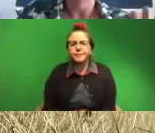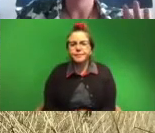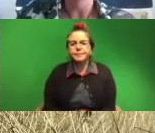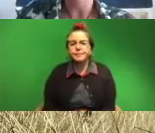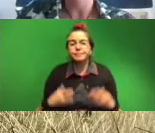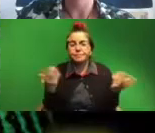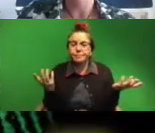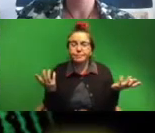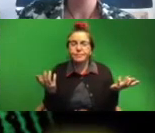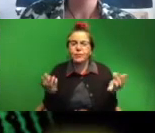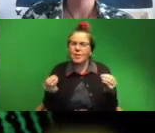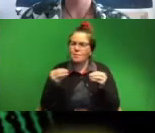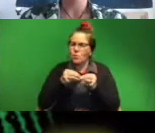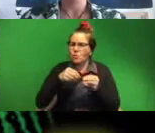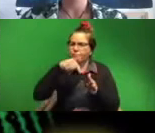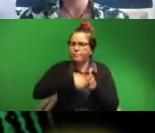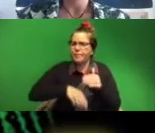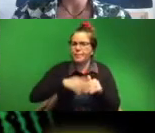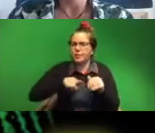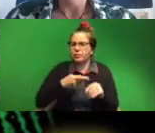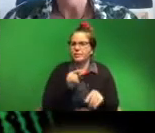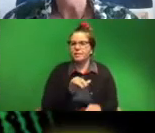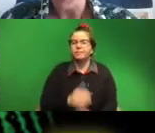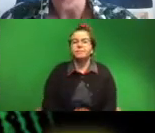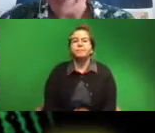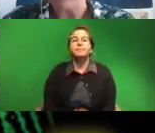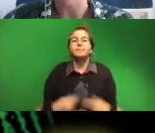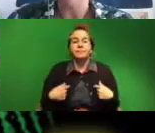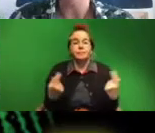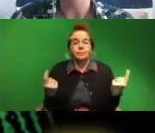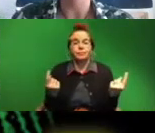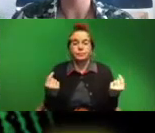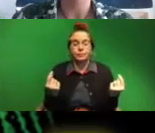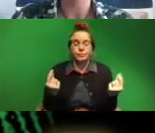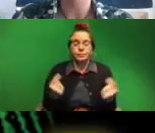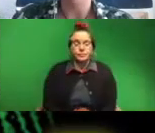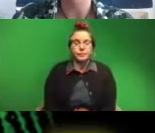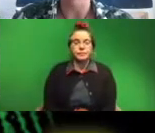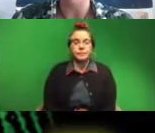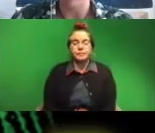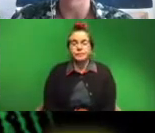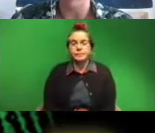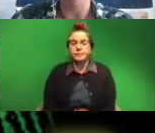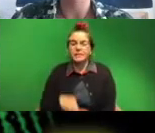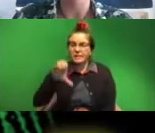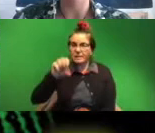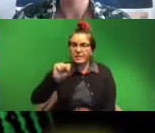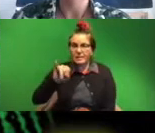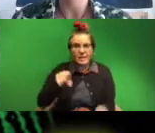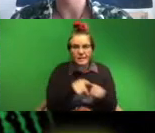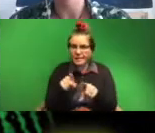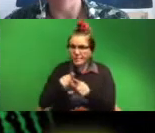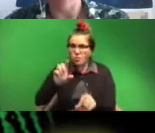a lot more than that. What we do is pretty much CSI, crime